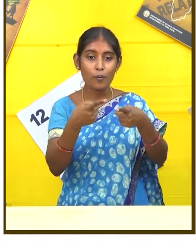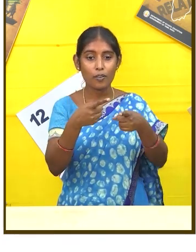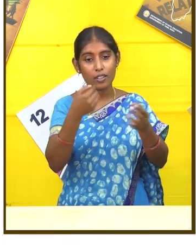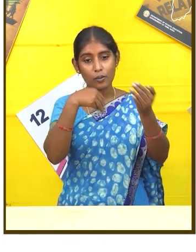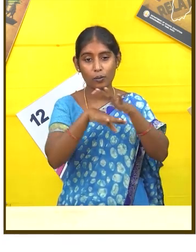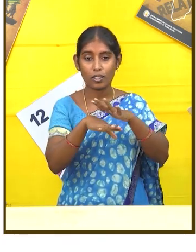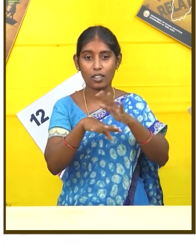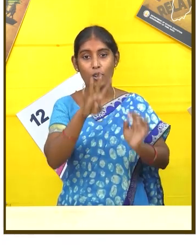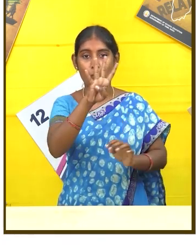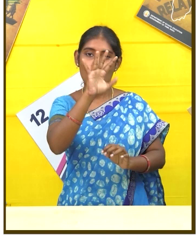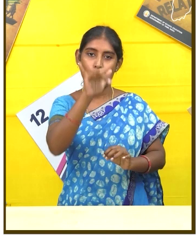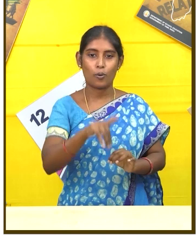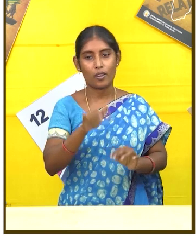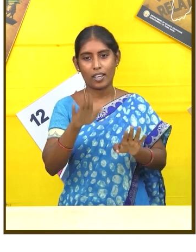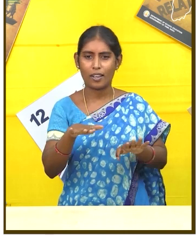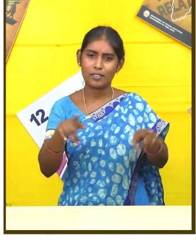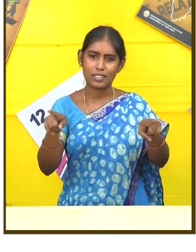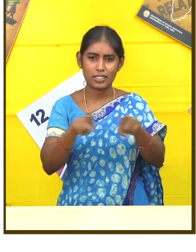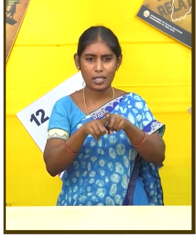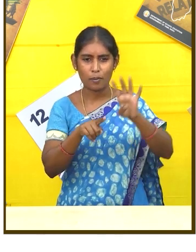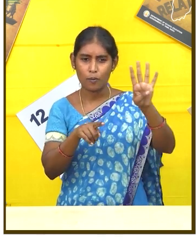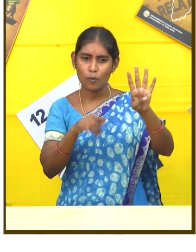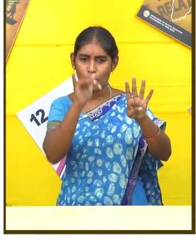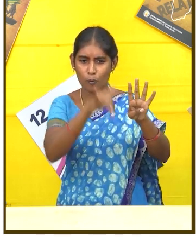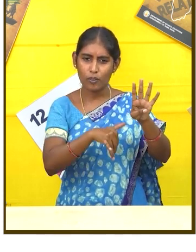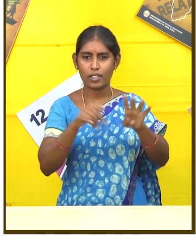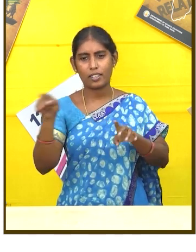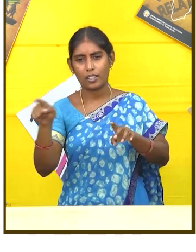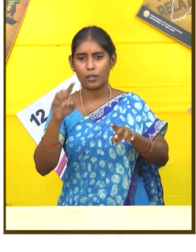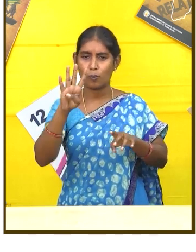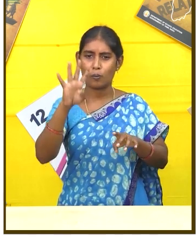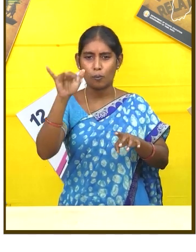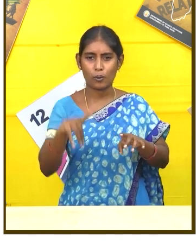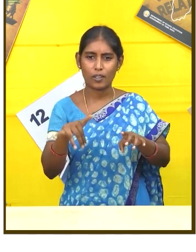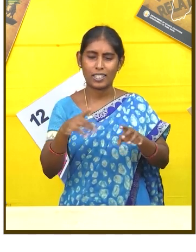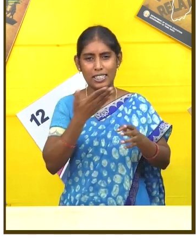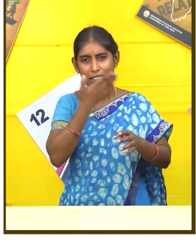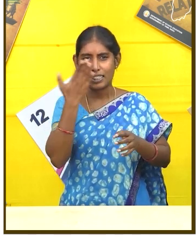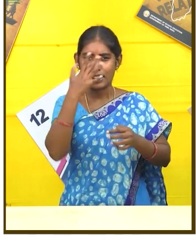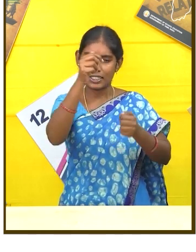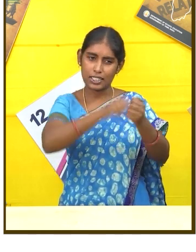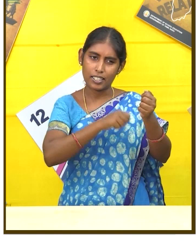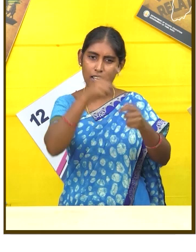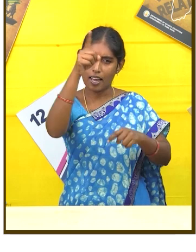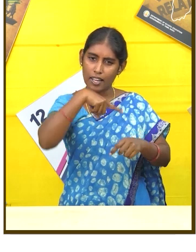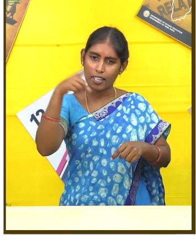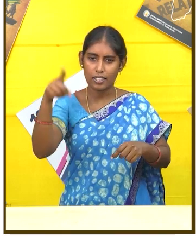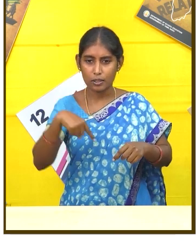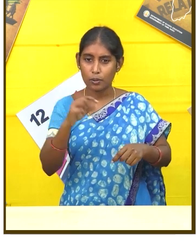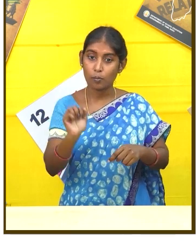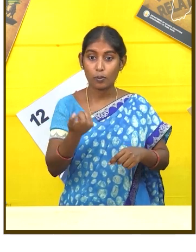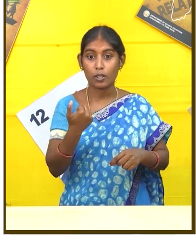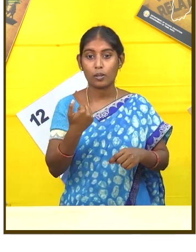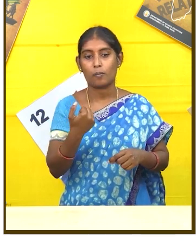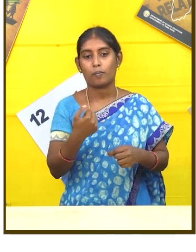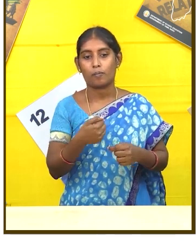Equation 5 also having 4y. So easy to cancel. So don't disturb the equation 5. Write